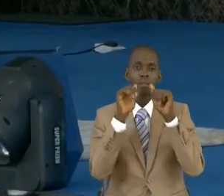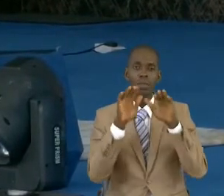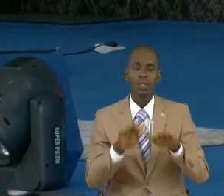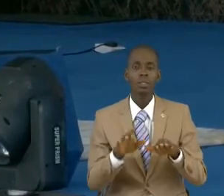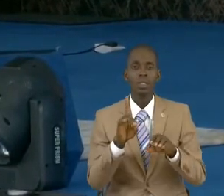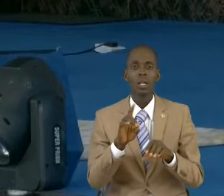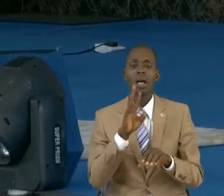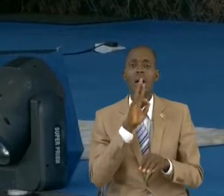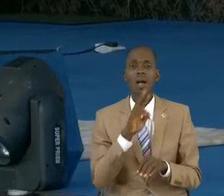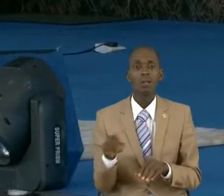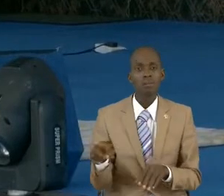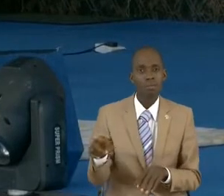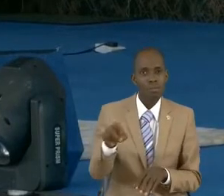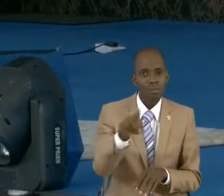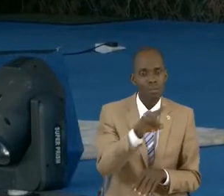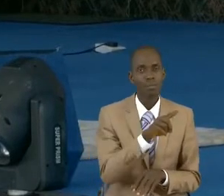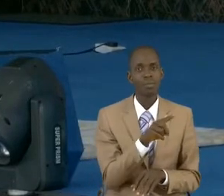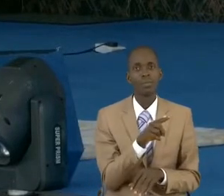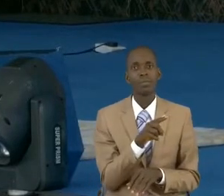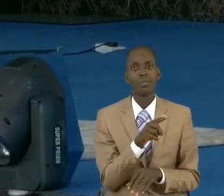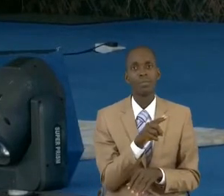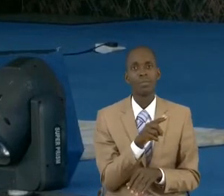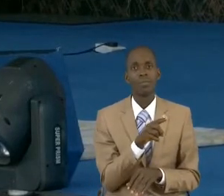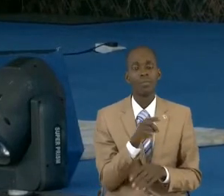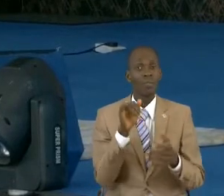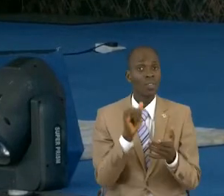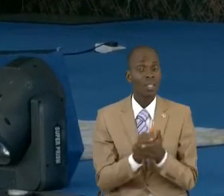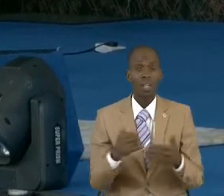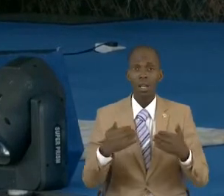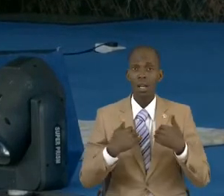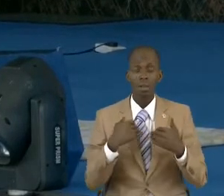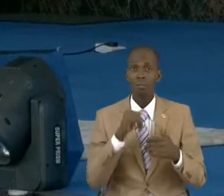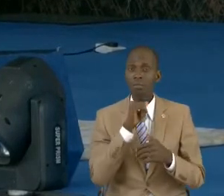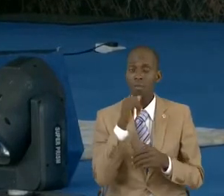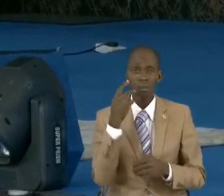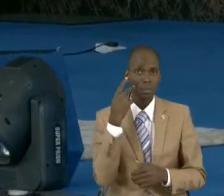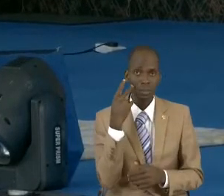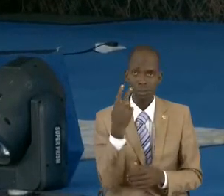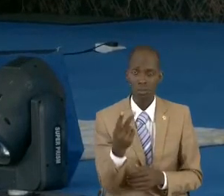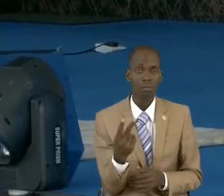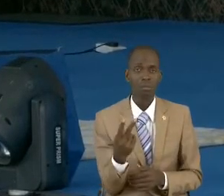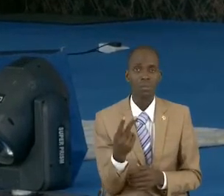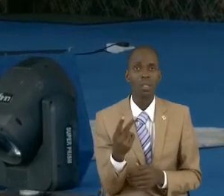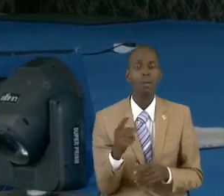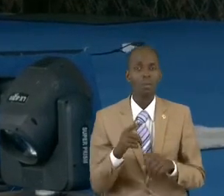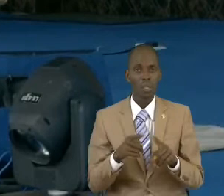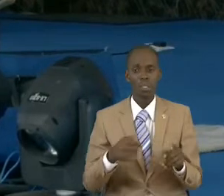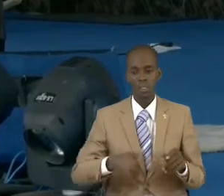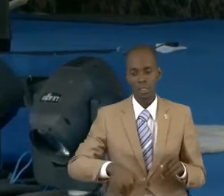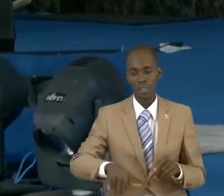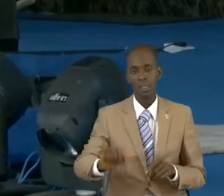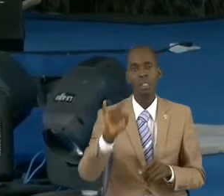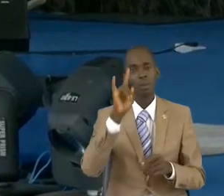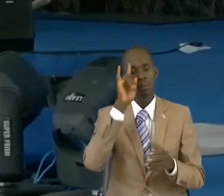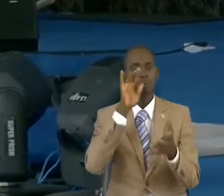they that have not seen and yet